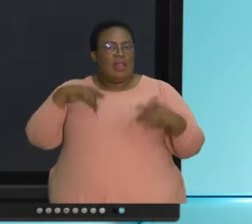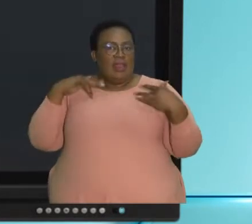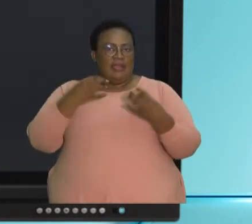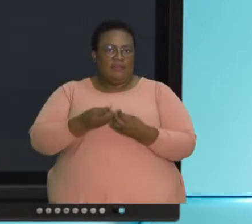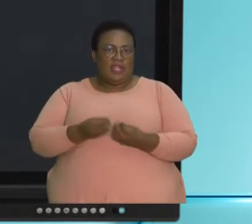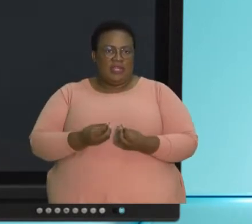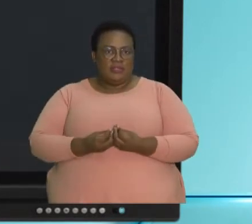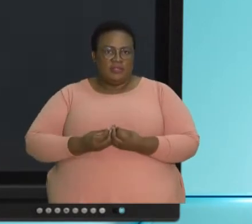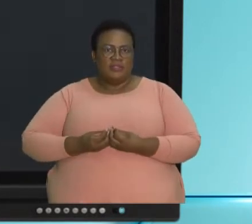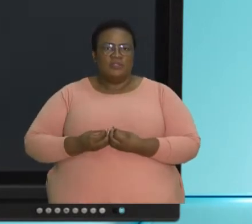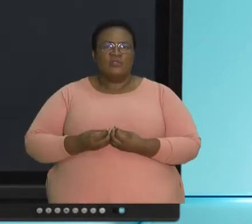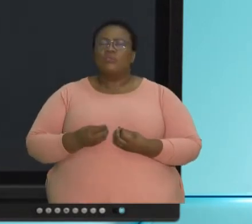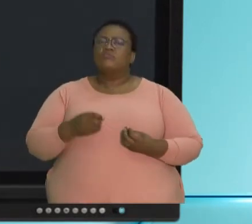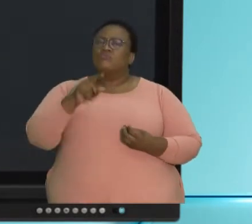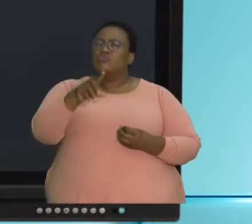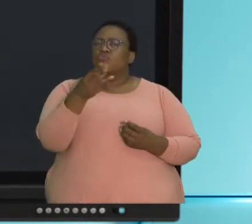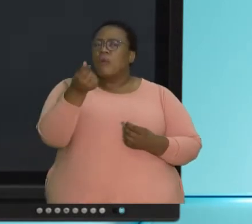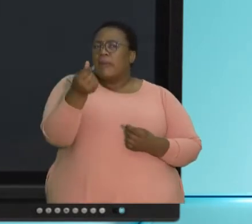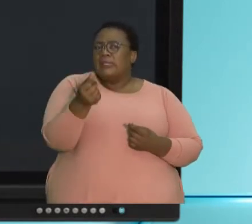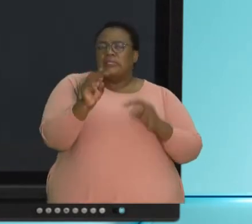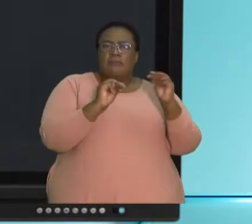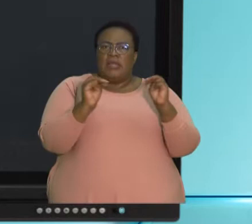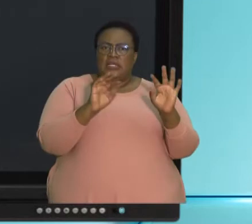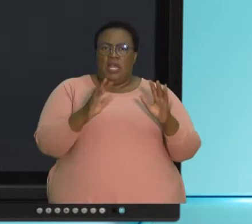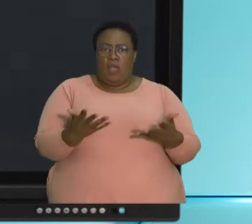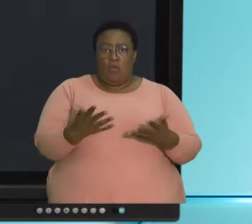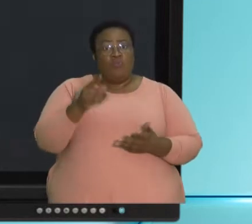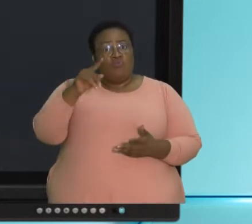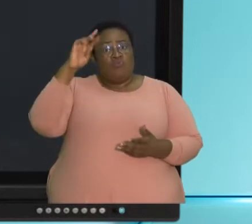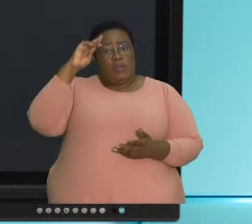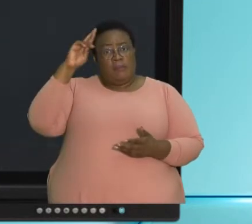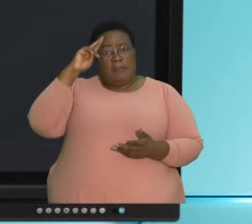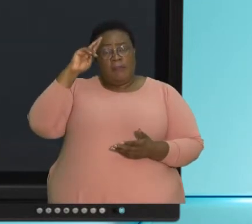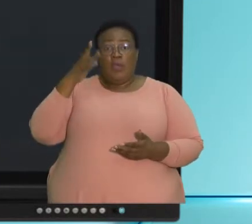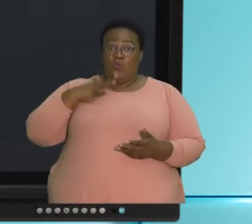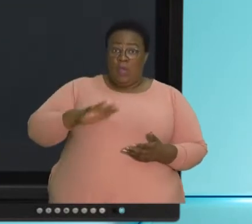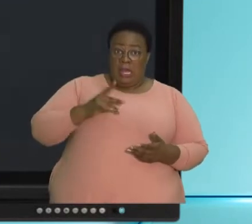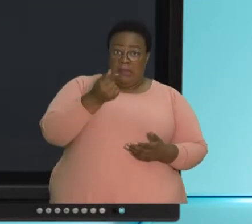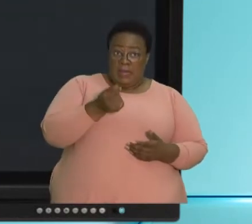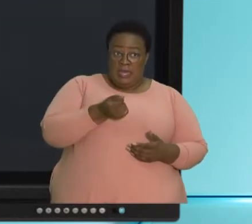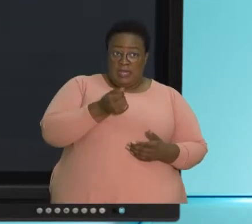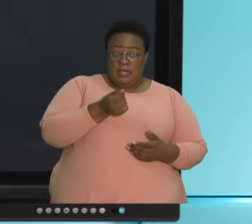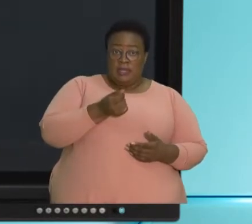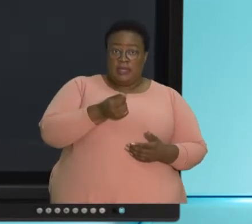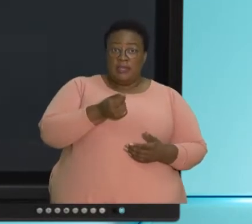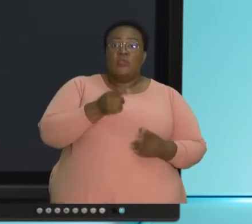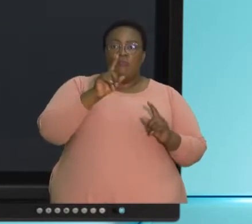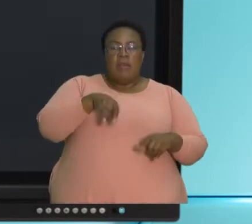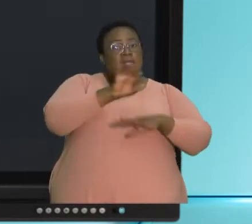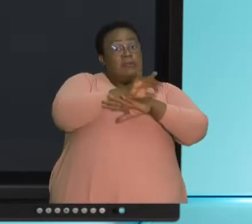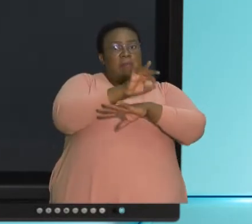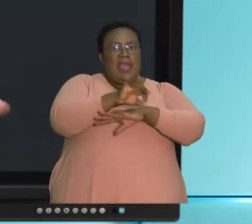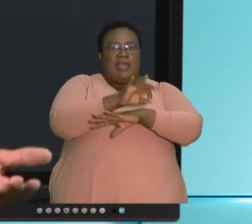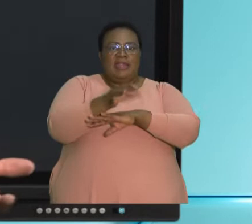say, how are you managing your money? And remember, if you want money, you must make sure that you have a plan in